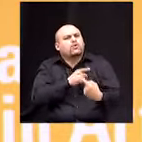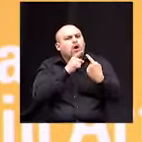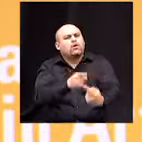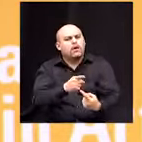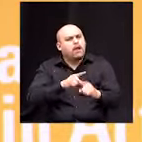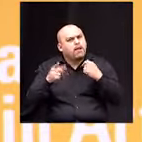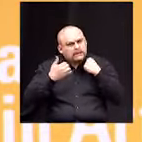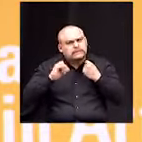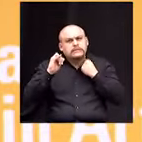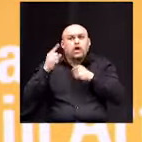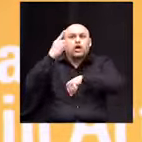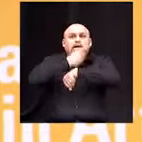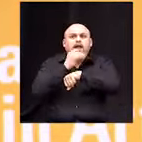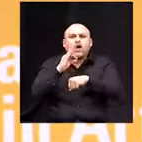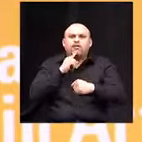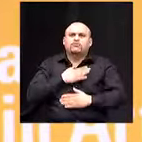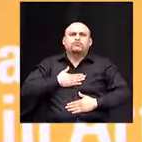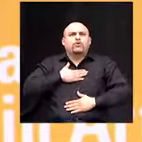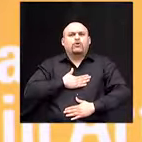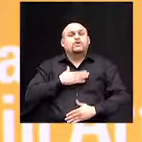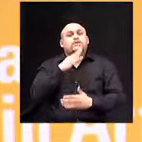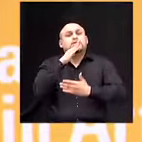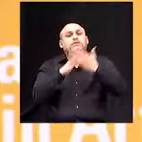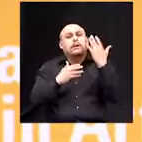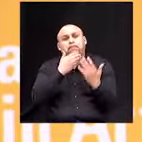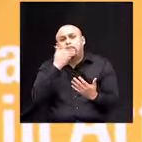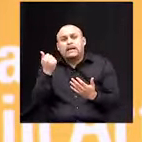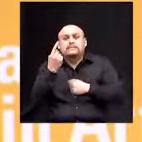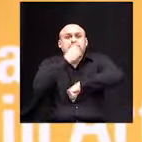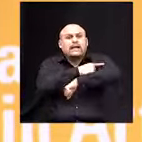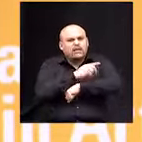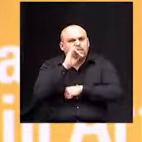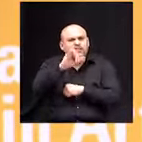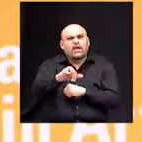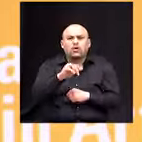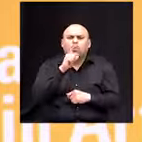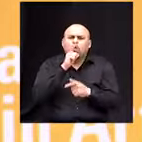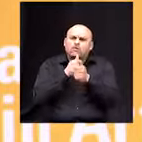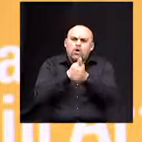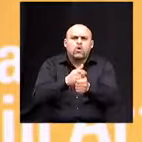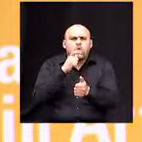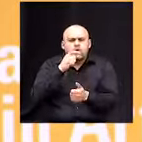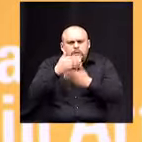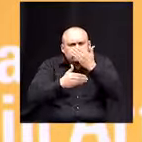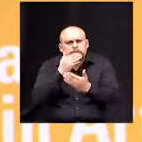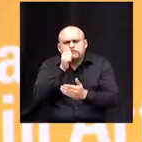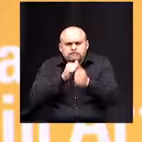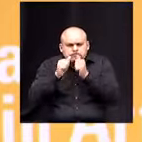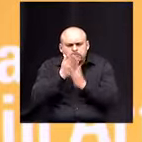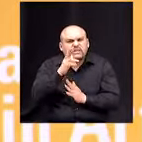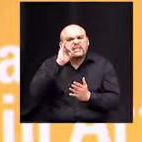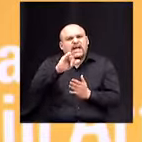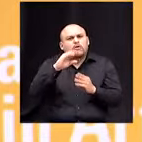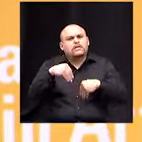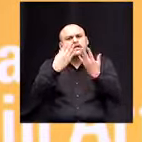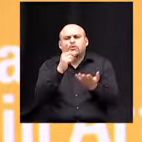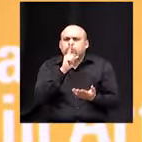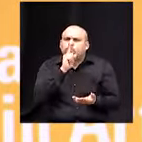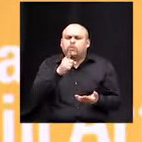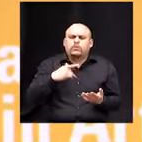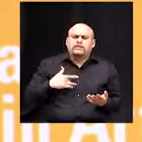also be days of joy. But some of the best days are those that follow the struggles, because that is what gives you the truest